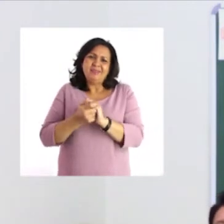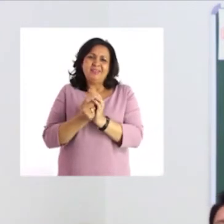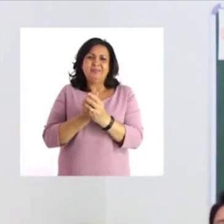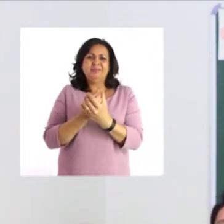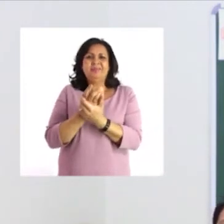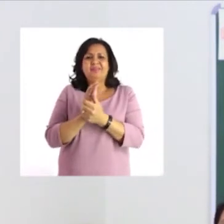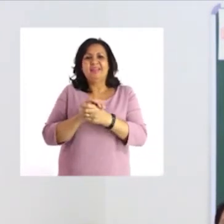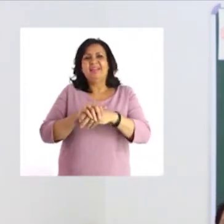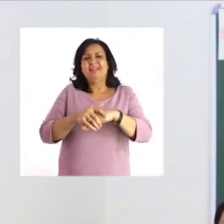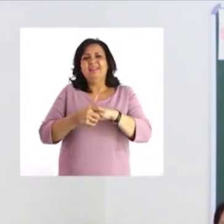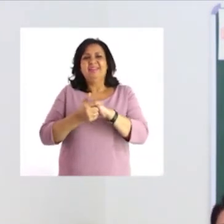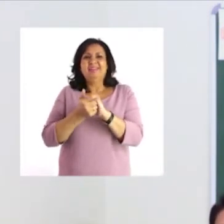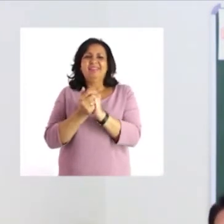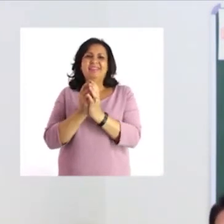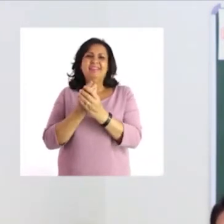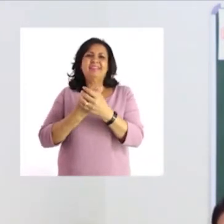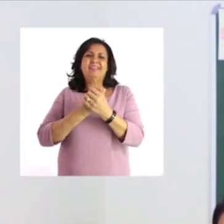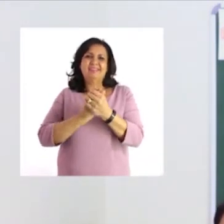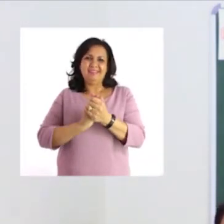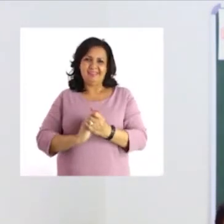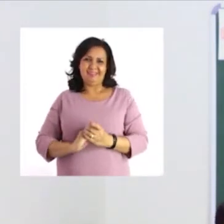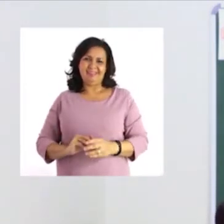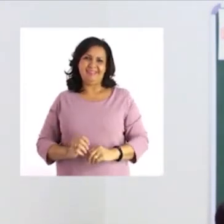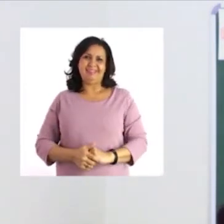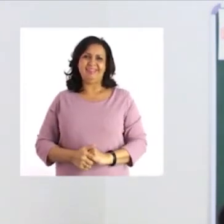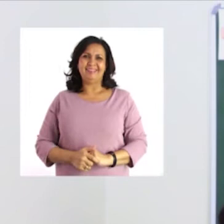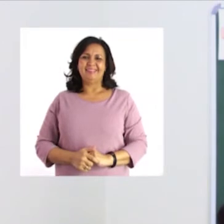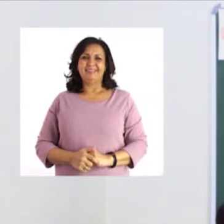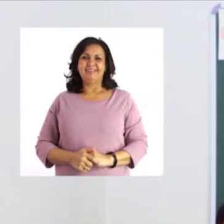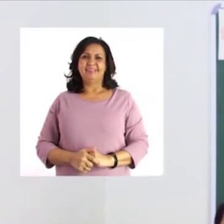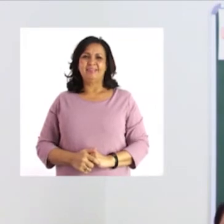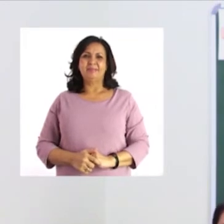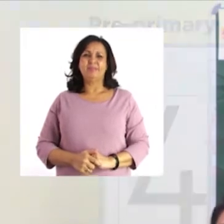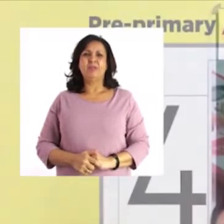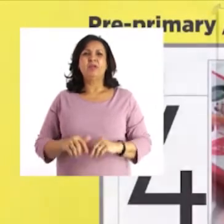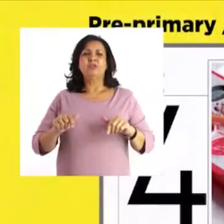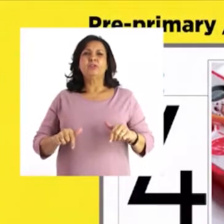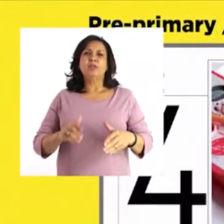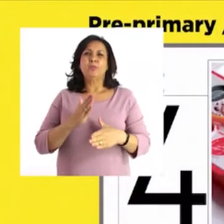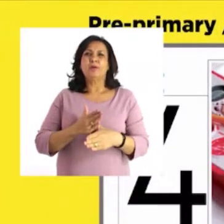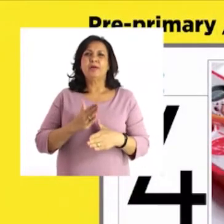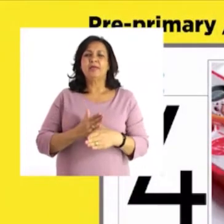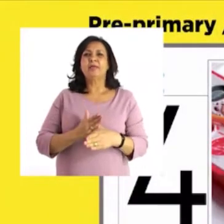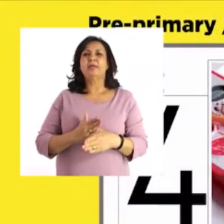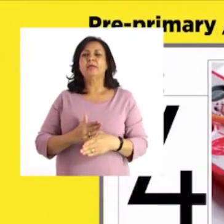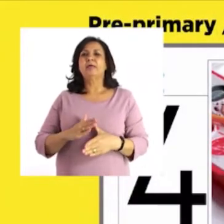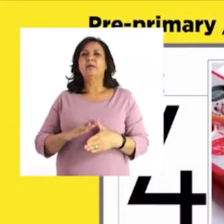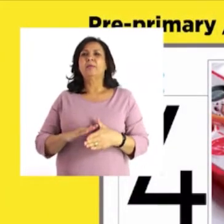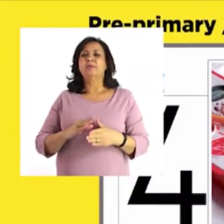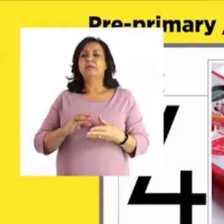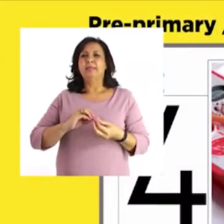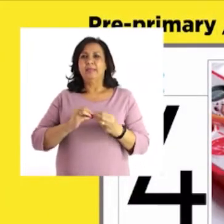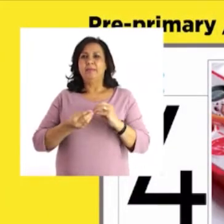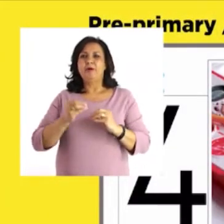squishy squashy, and we are all set and sanitized. Well, today's lesson is about the number